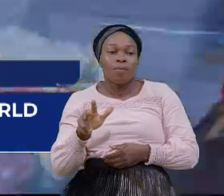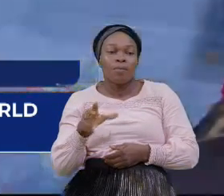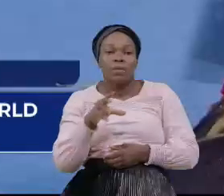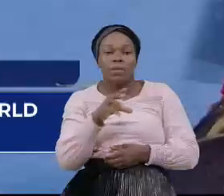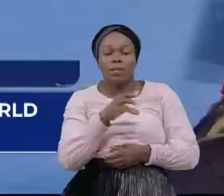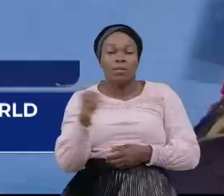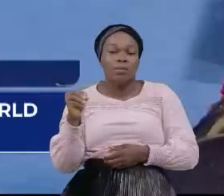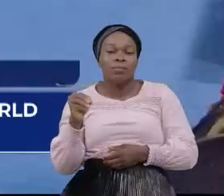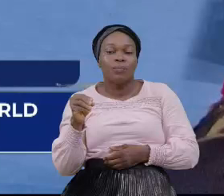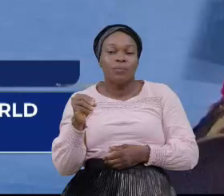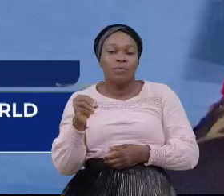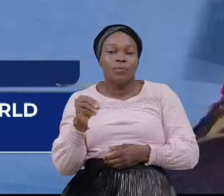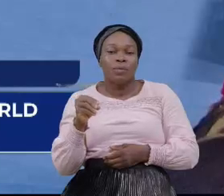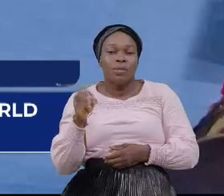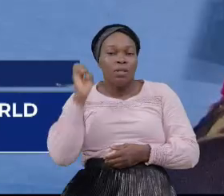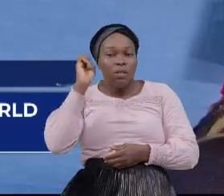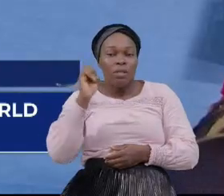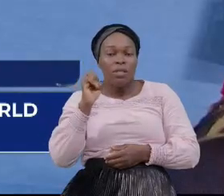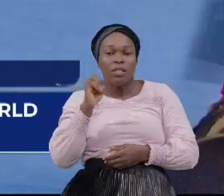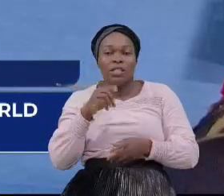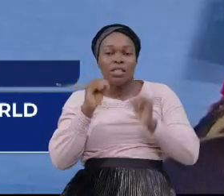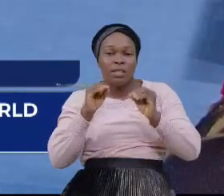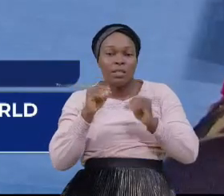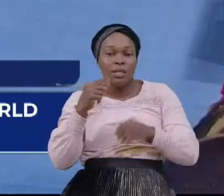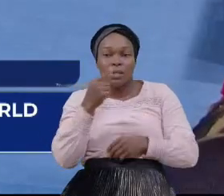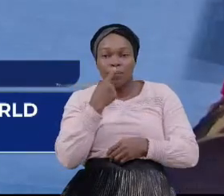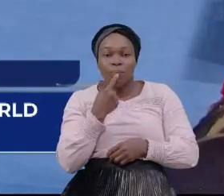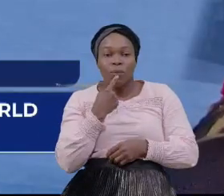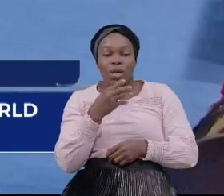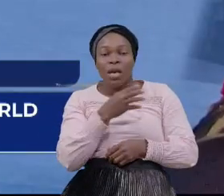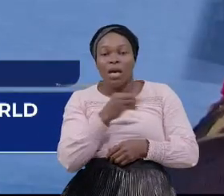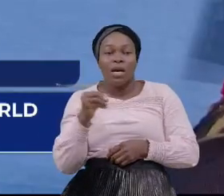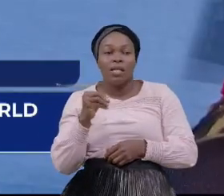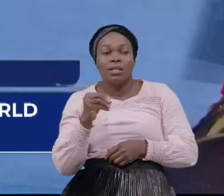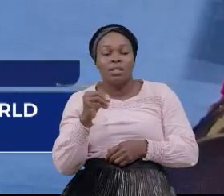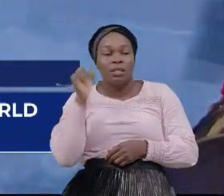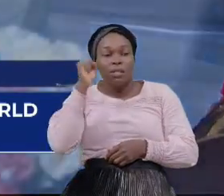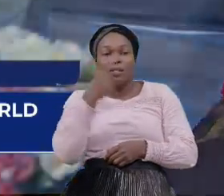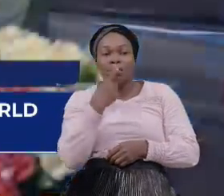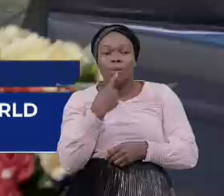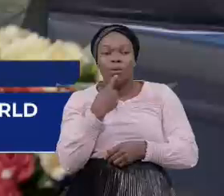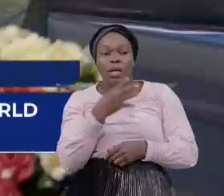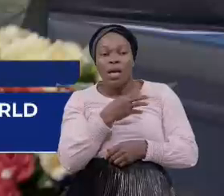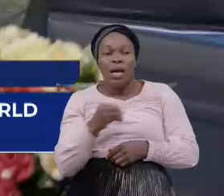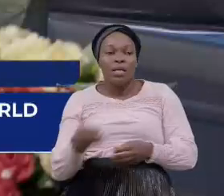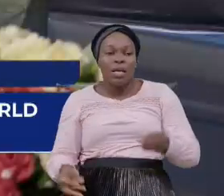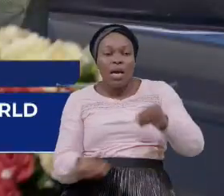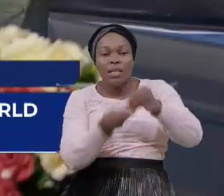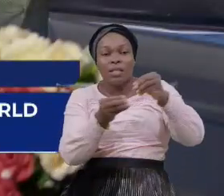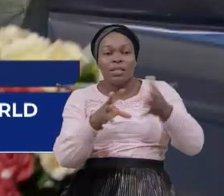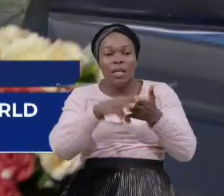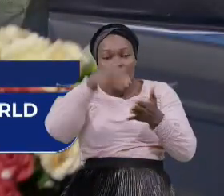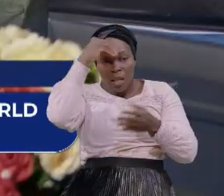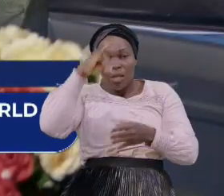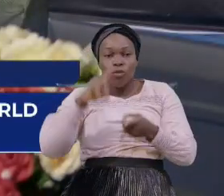it says that that kind of heart helps us,